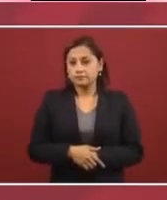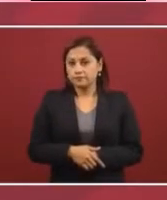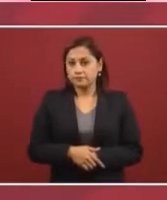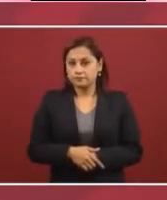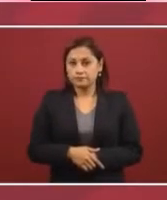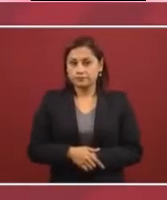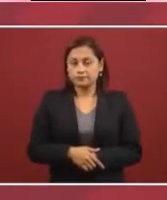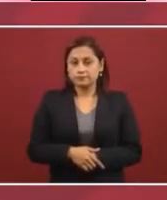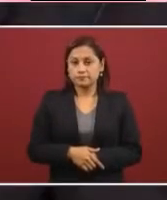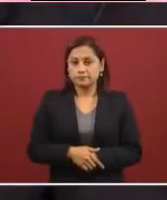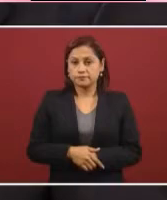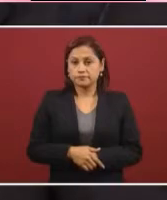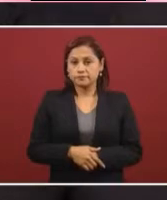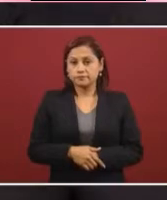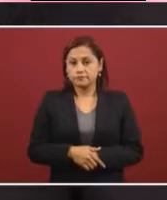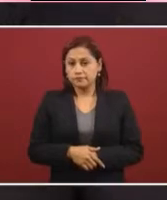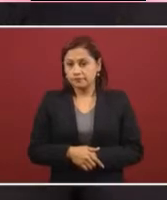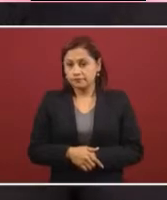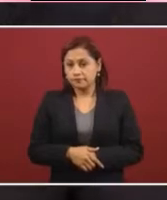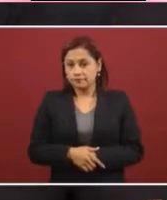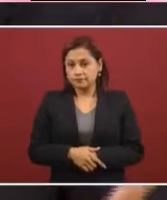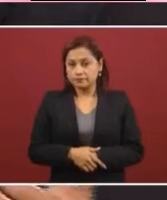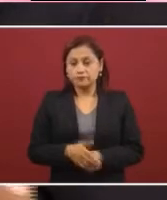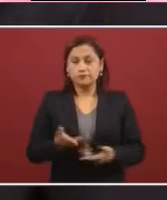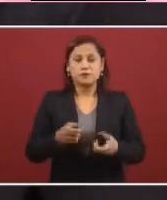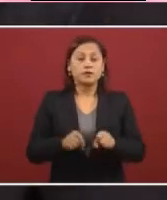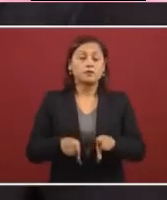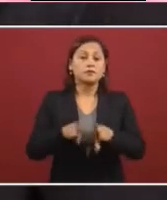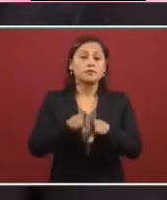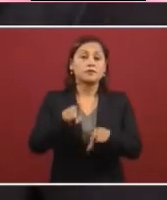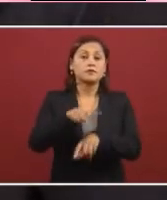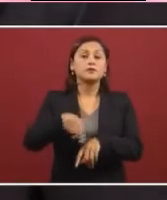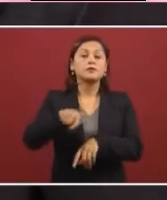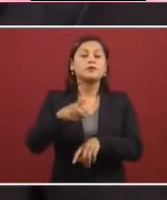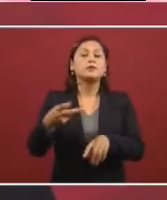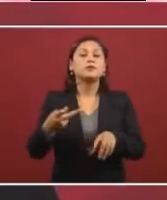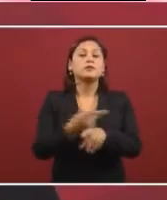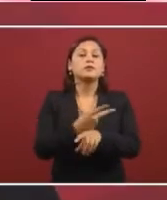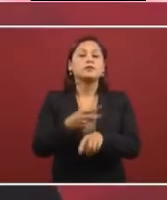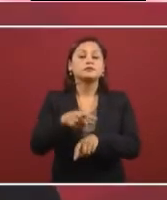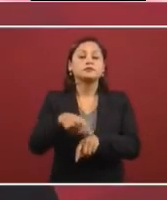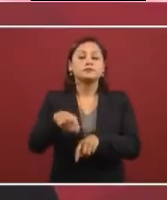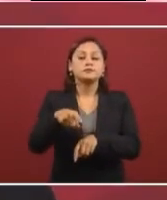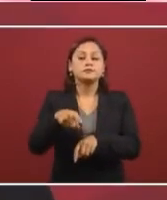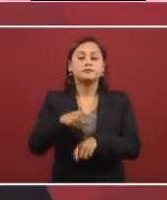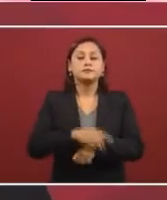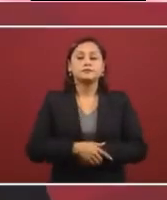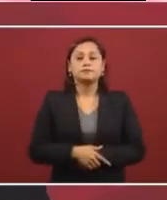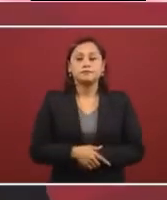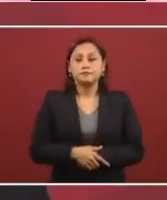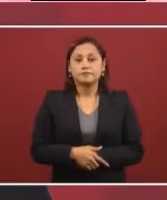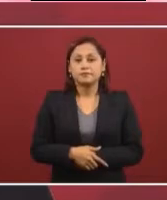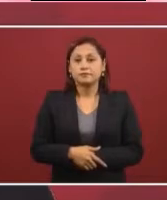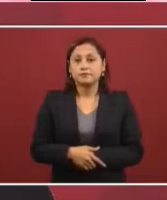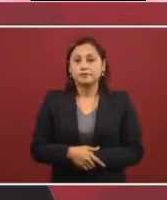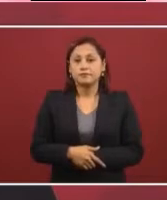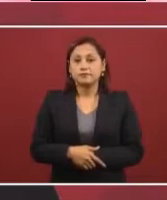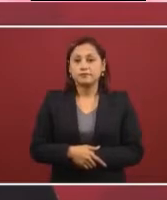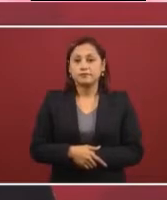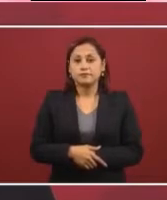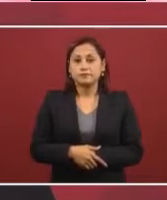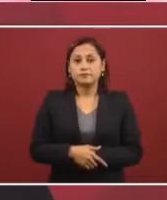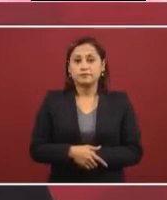in the case of the National Guard, that they did this in order to